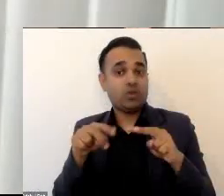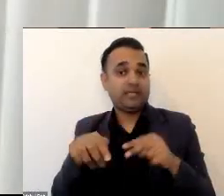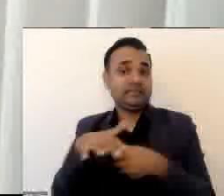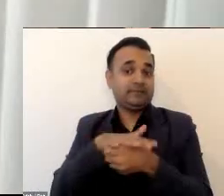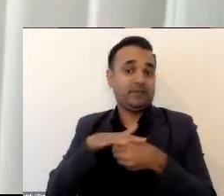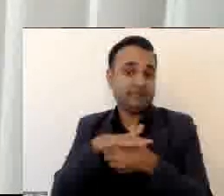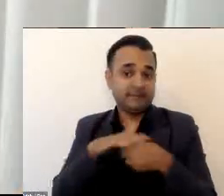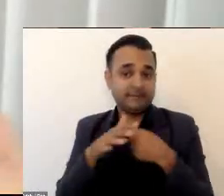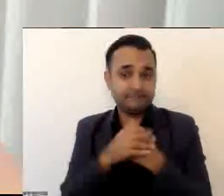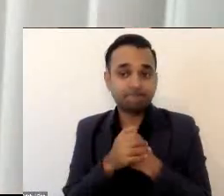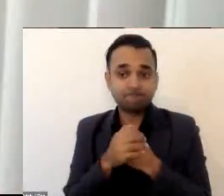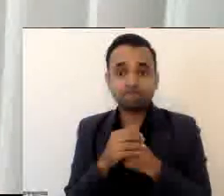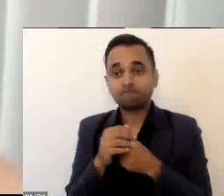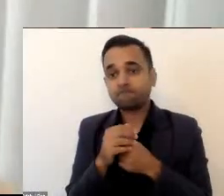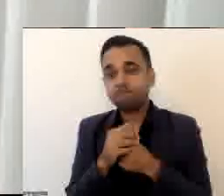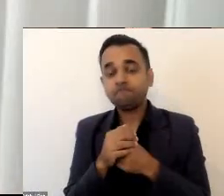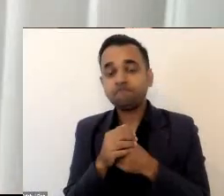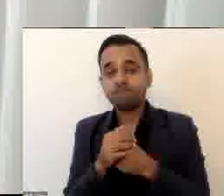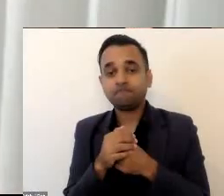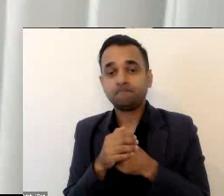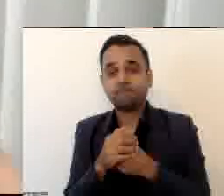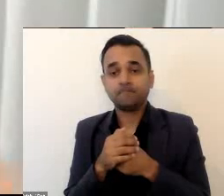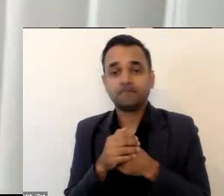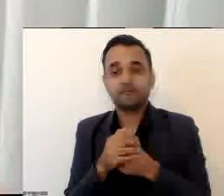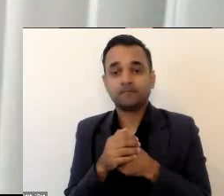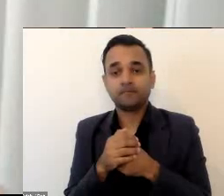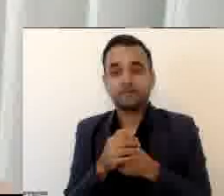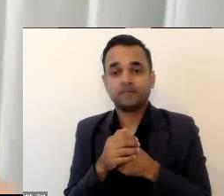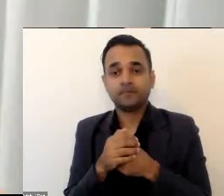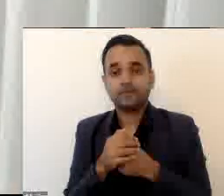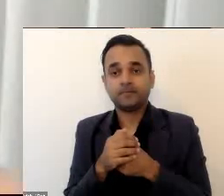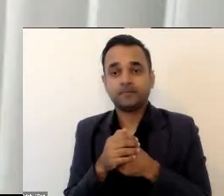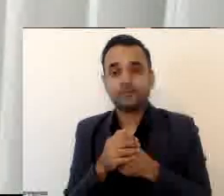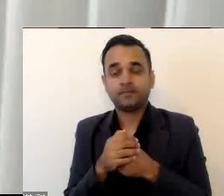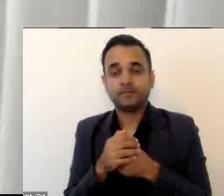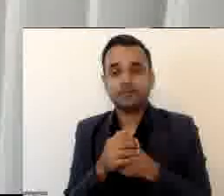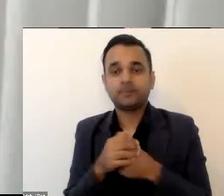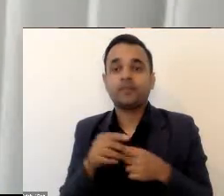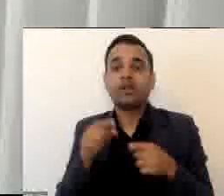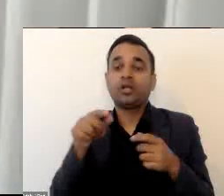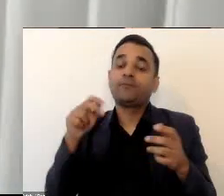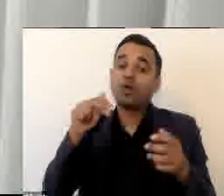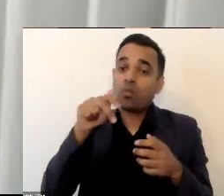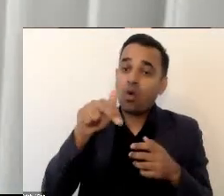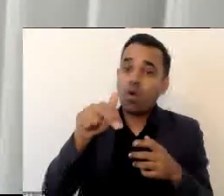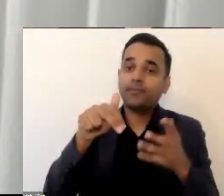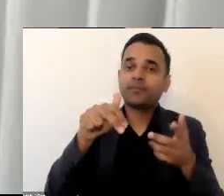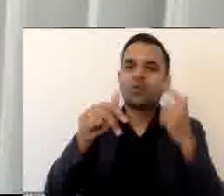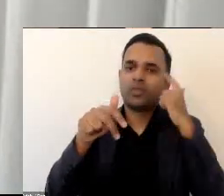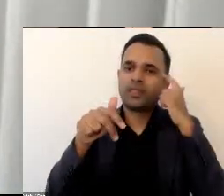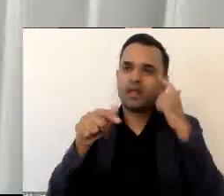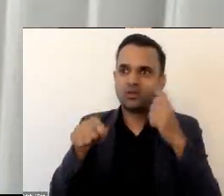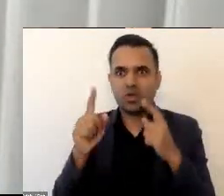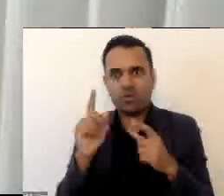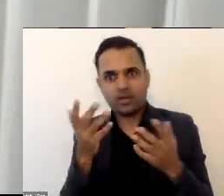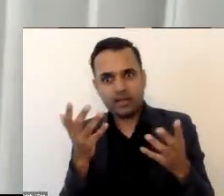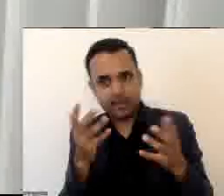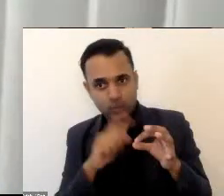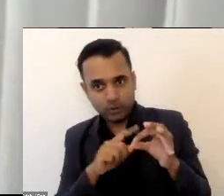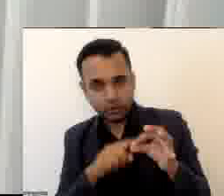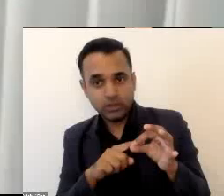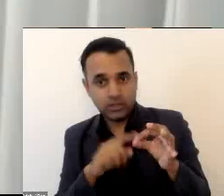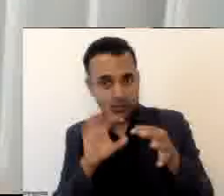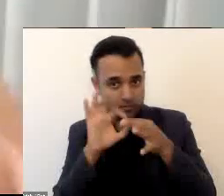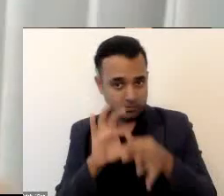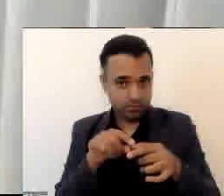market, when you're looking at, you know, somebody who's a bread earner, you know, the AI is tagging that bread earner as a man and not